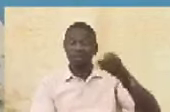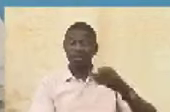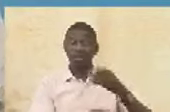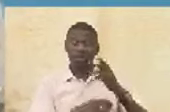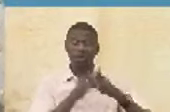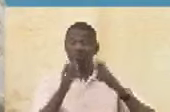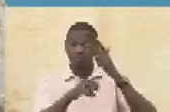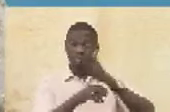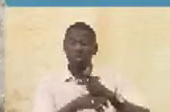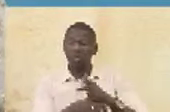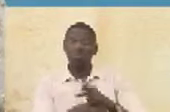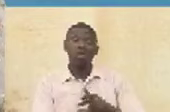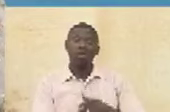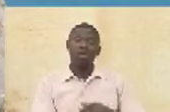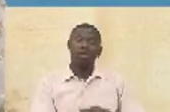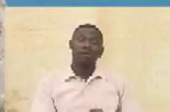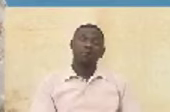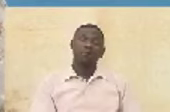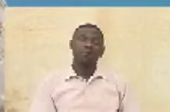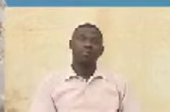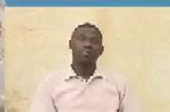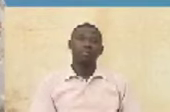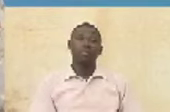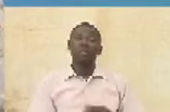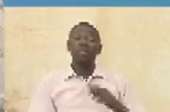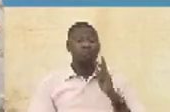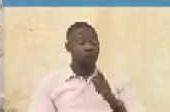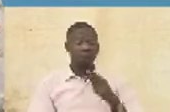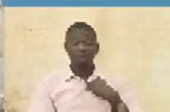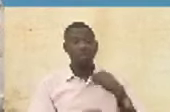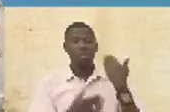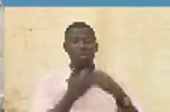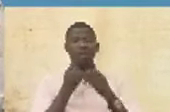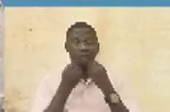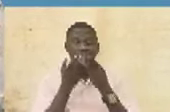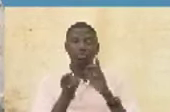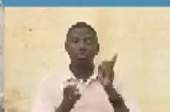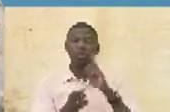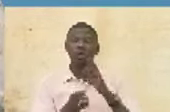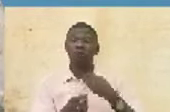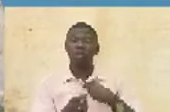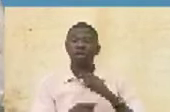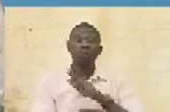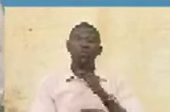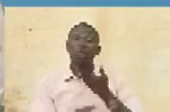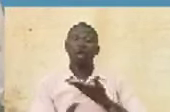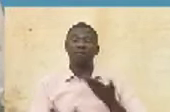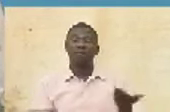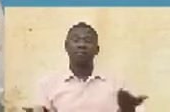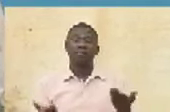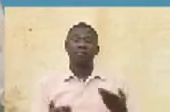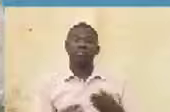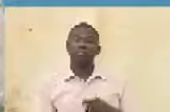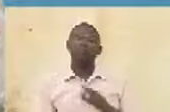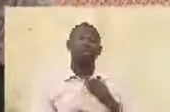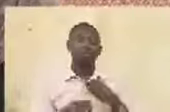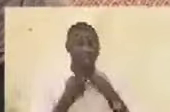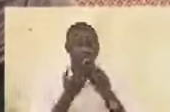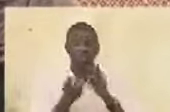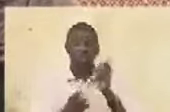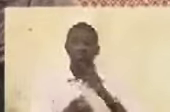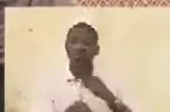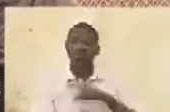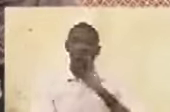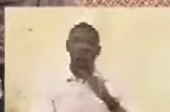beyond the next world. Bana manke minti nta fa le ngore. I will not tell you what I am. I will not tell you what I haven't done. Ha ko nya